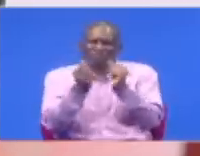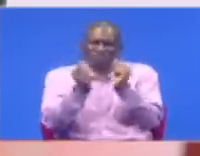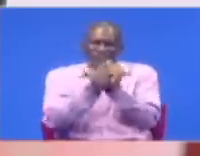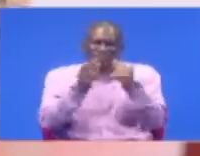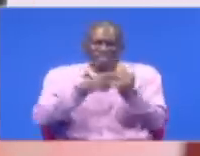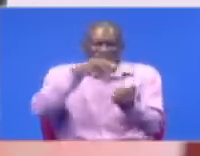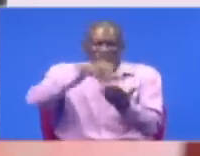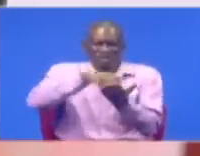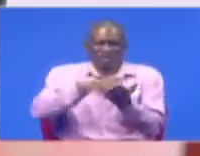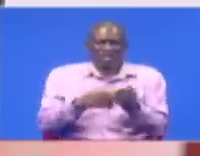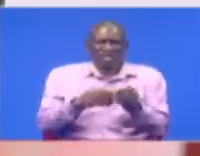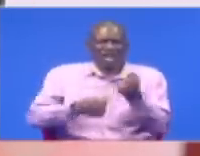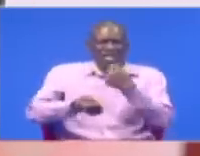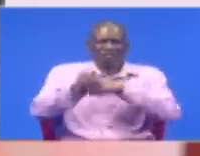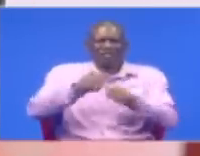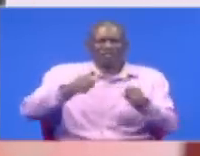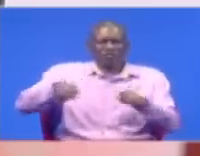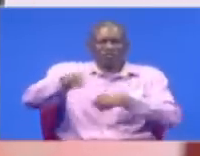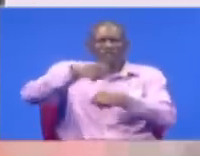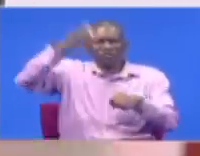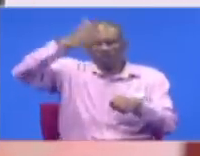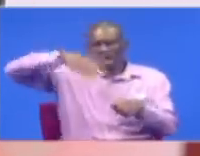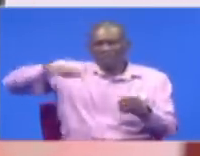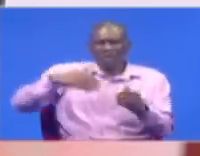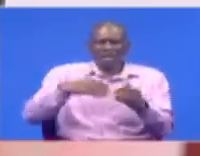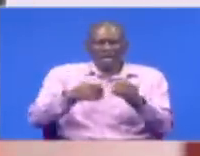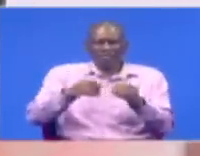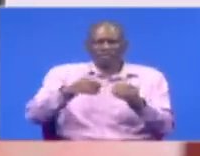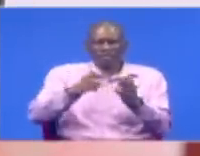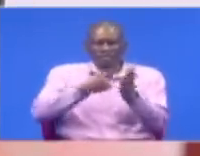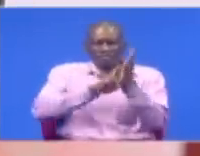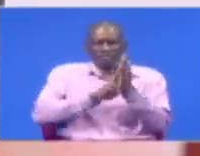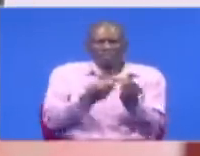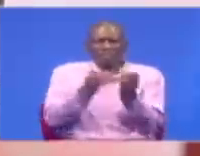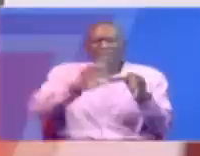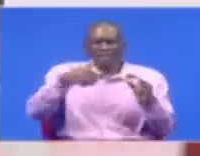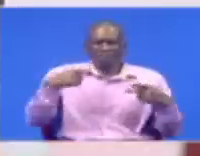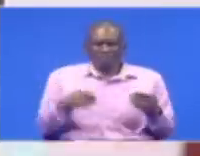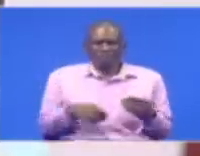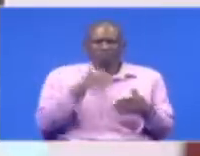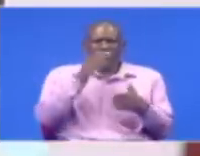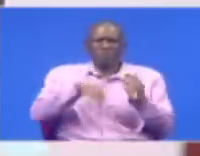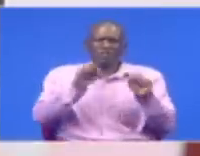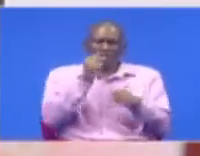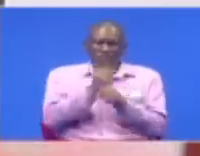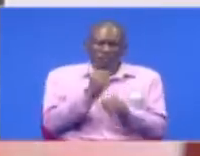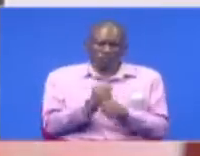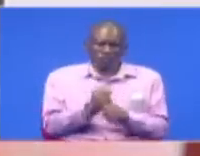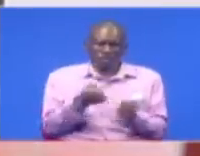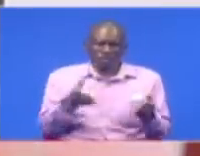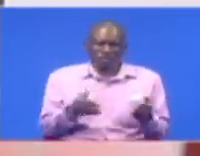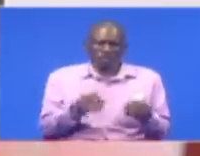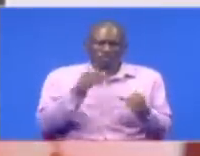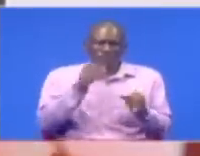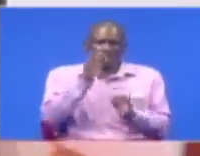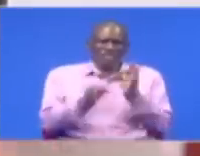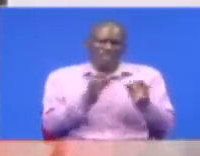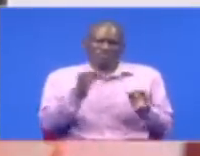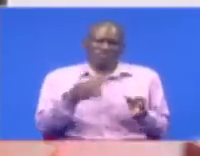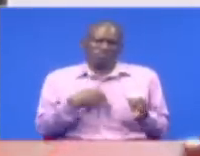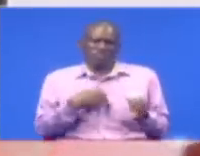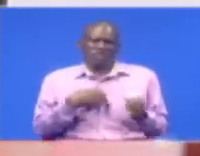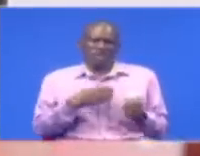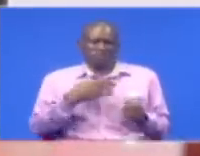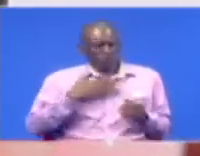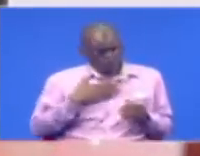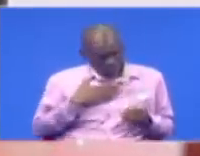between, I've acted for National Assembly, I've acted for so many other people. What I would do in the event that I'm